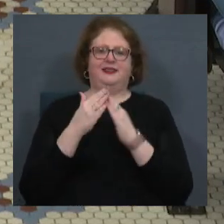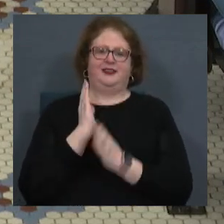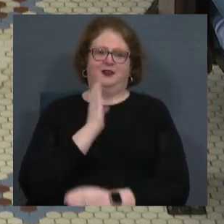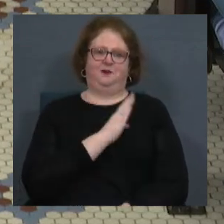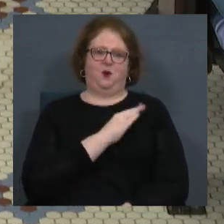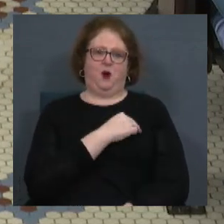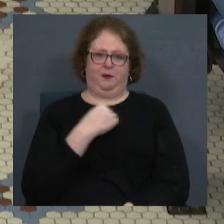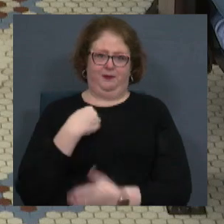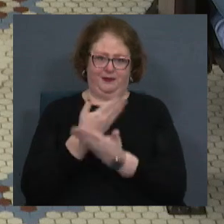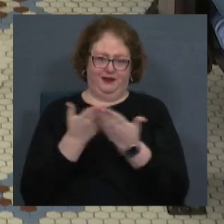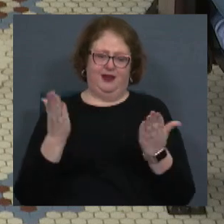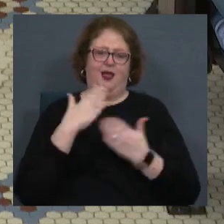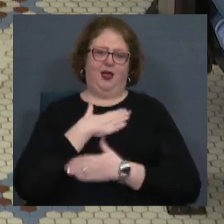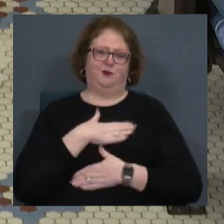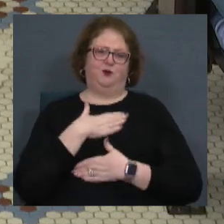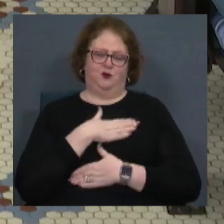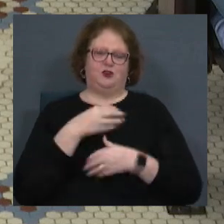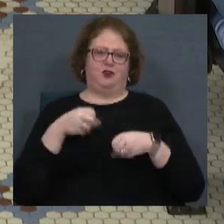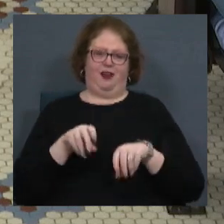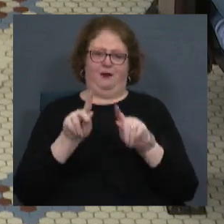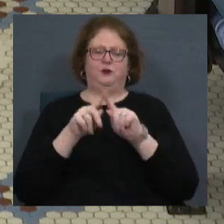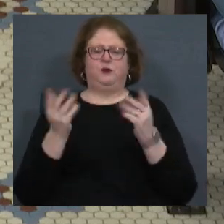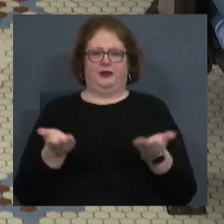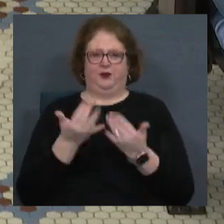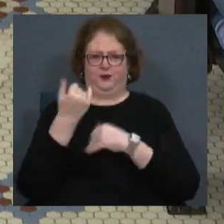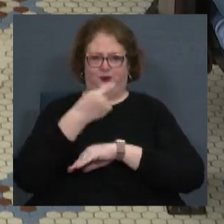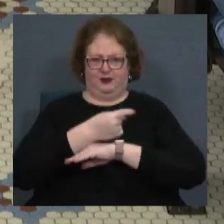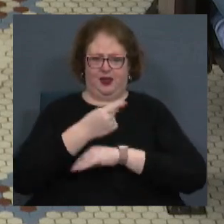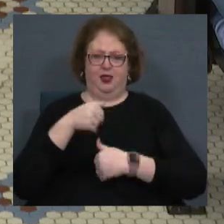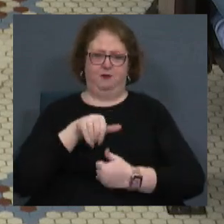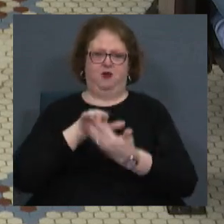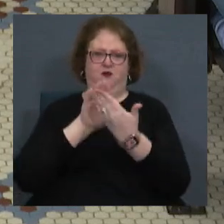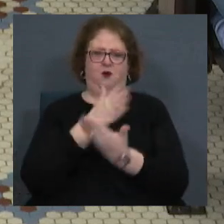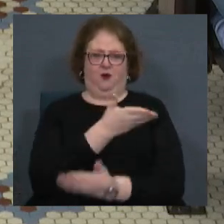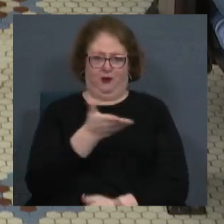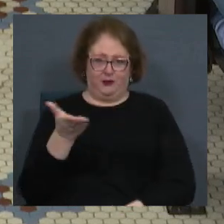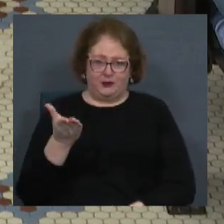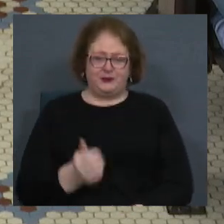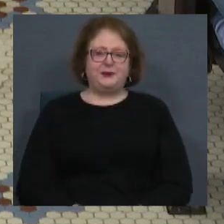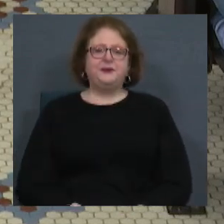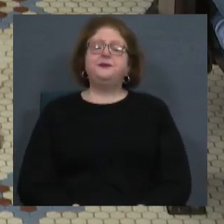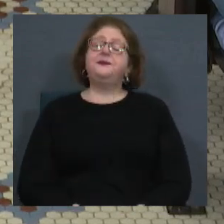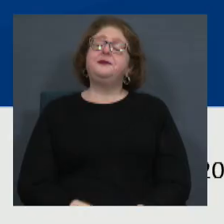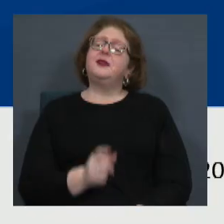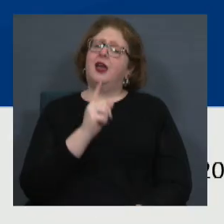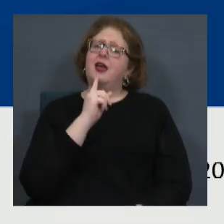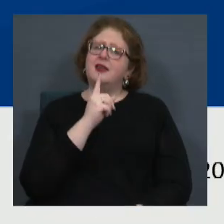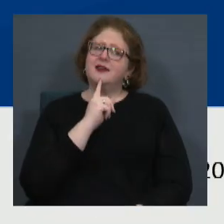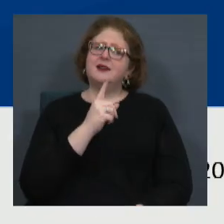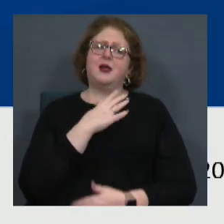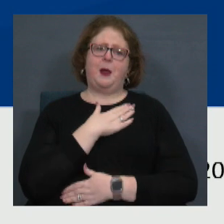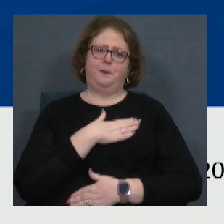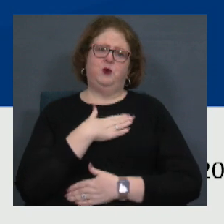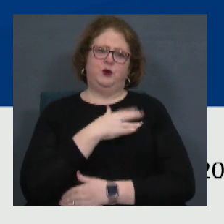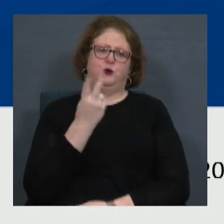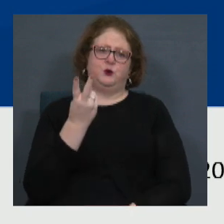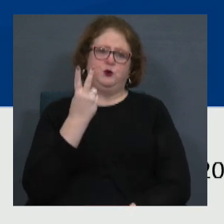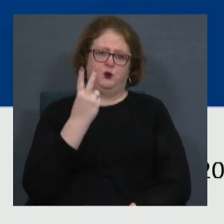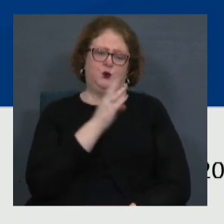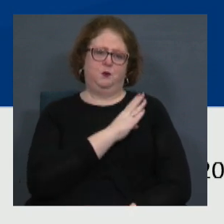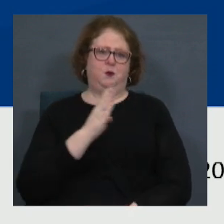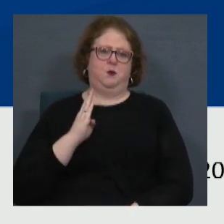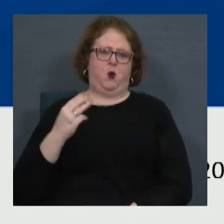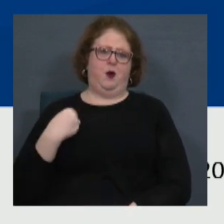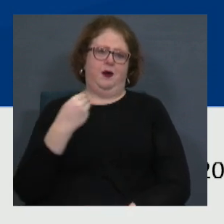I'm appreciative for the opportunity to come before you today. I'm especially appreciative of the two board members that represent